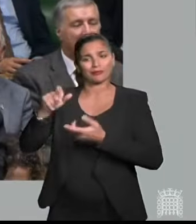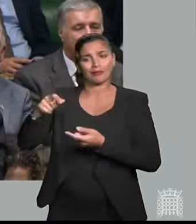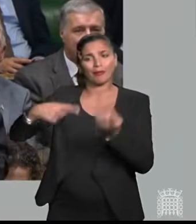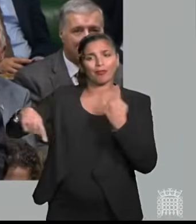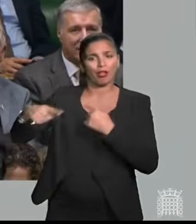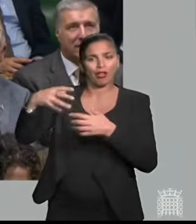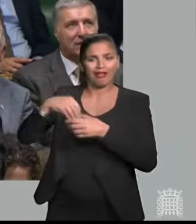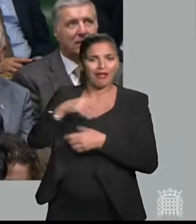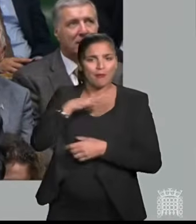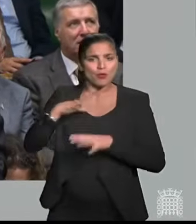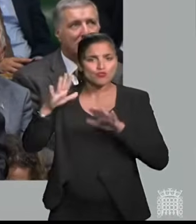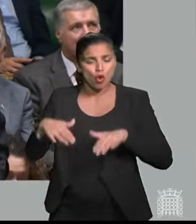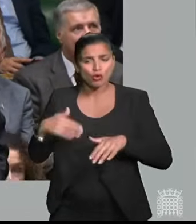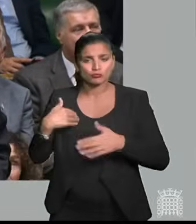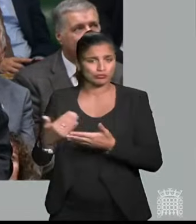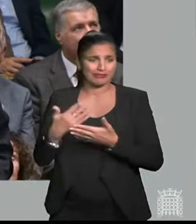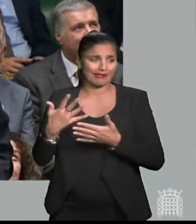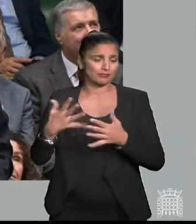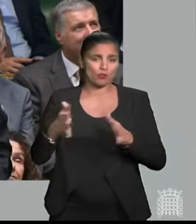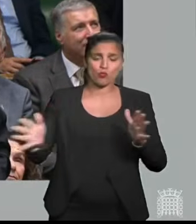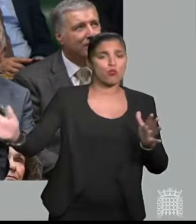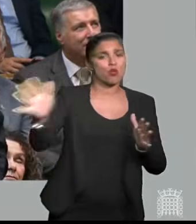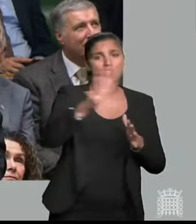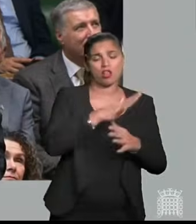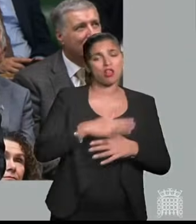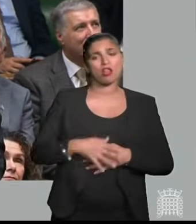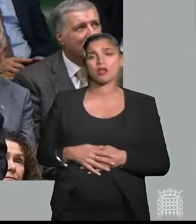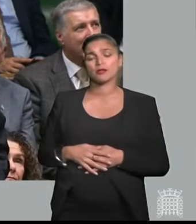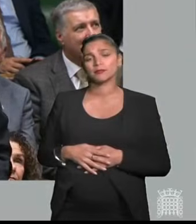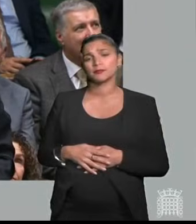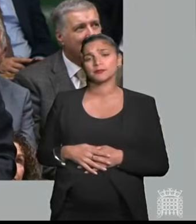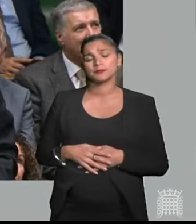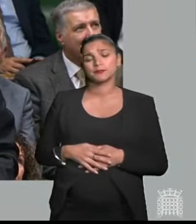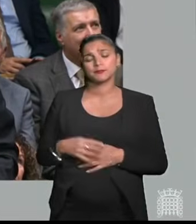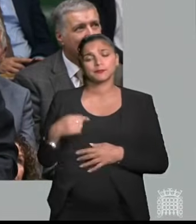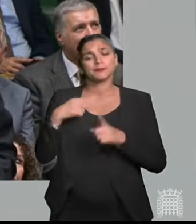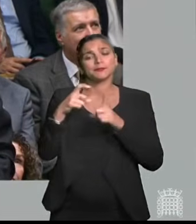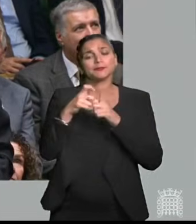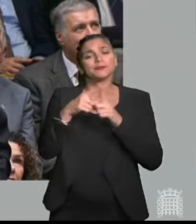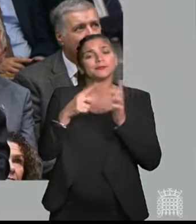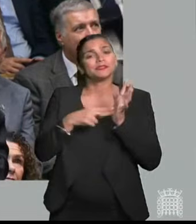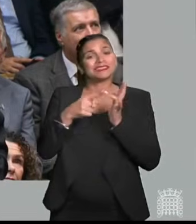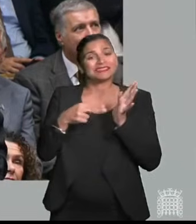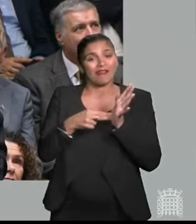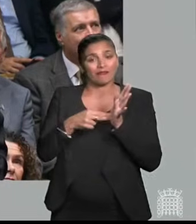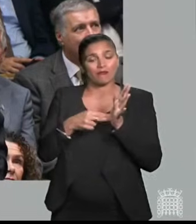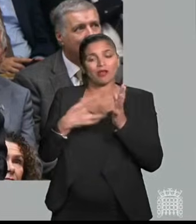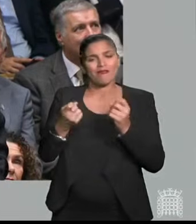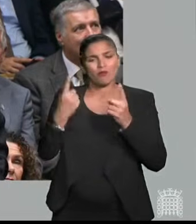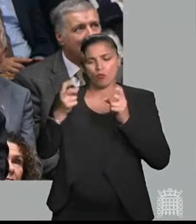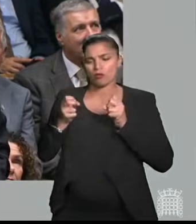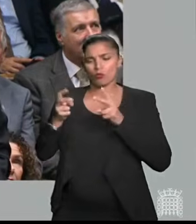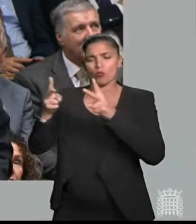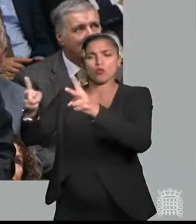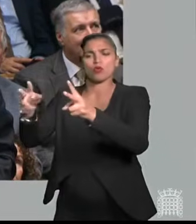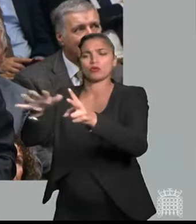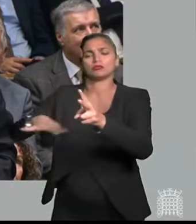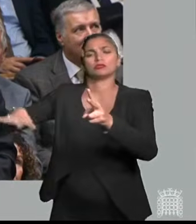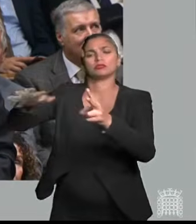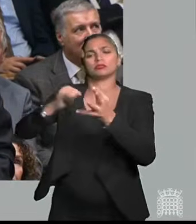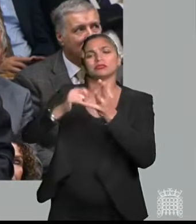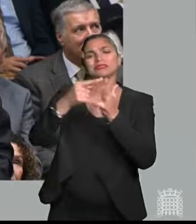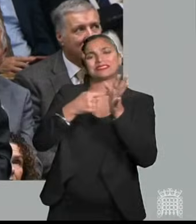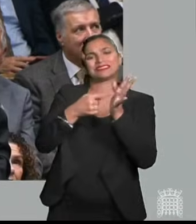they may be. A whole wing of Seton Hospital in Devon is earmarked for demolition under this government.